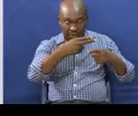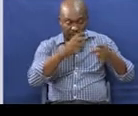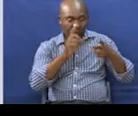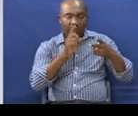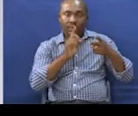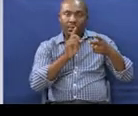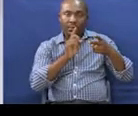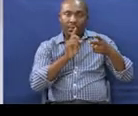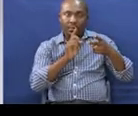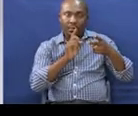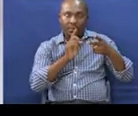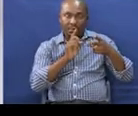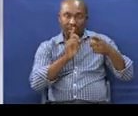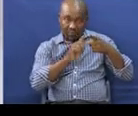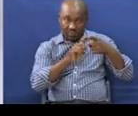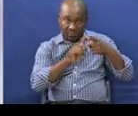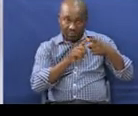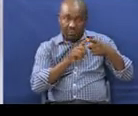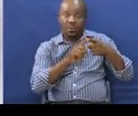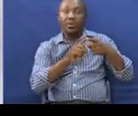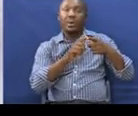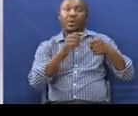Number 2 is reducing sugar.